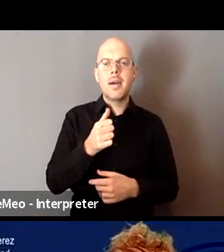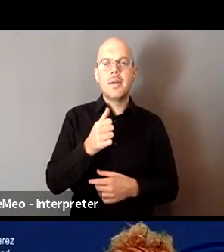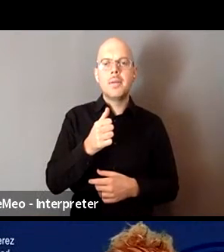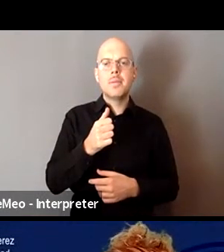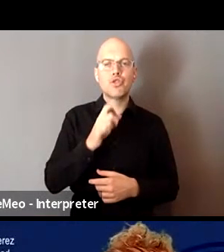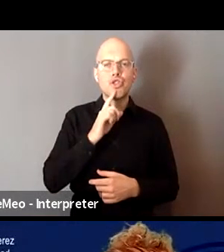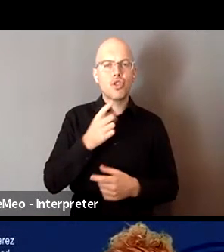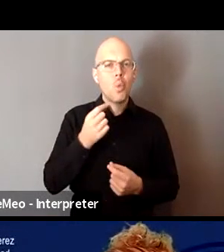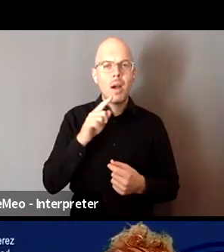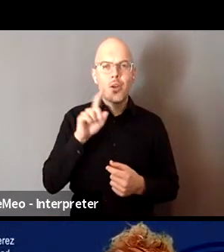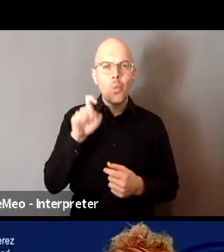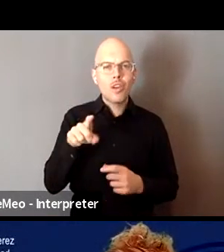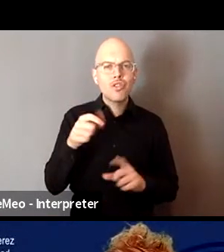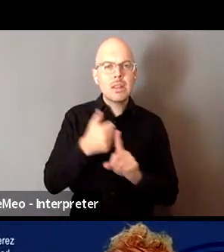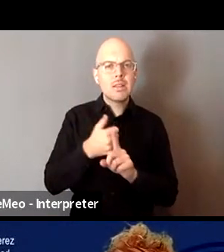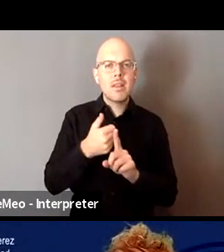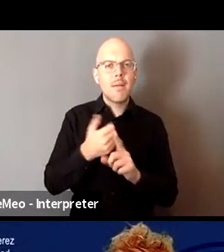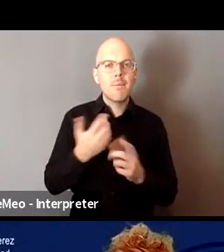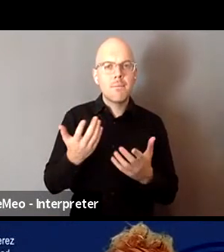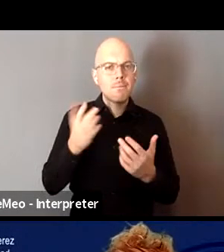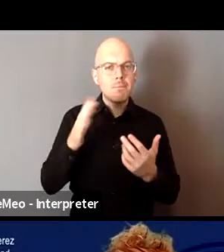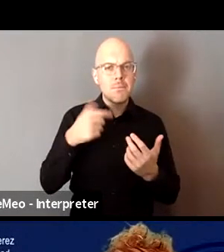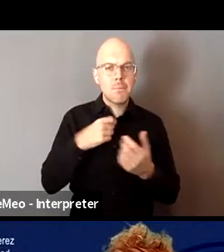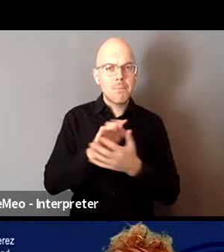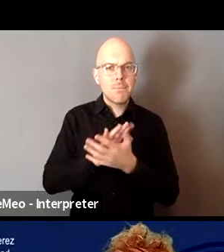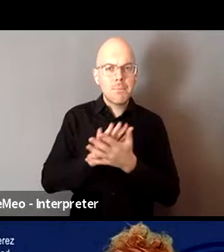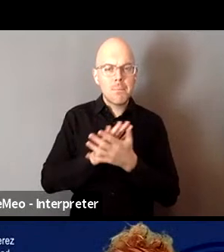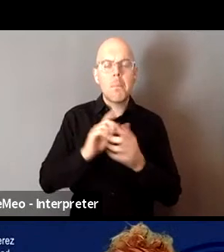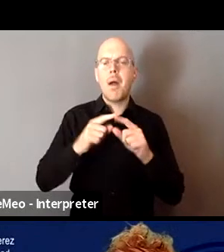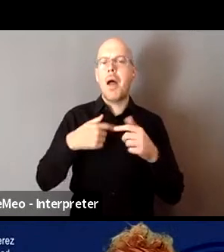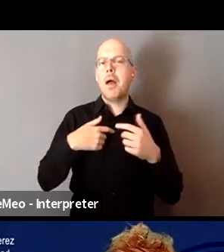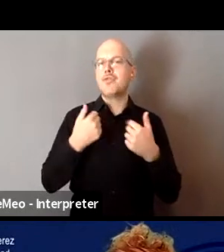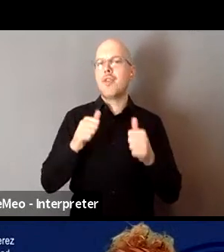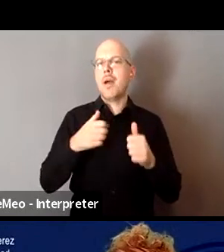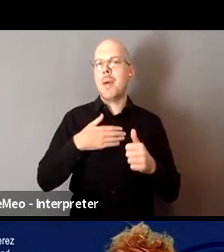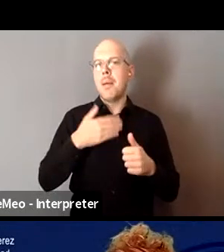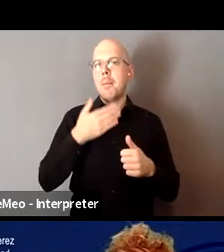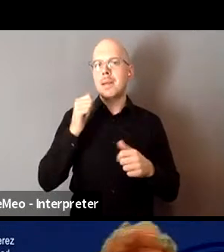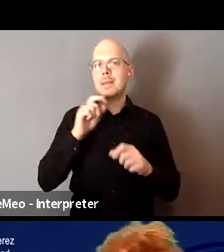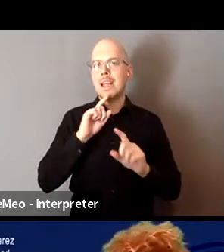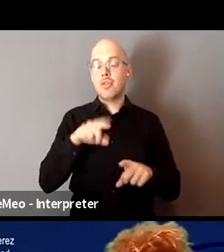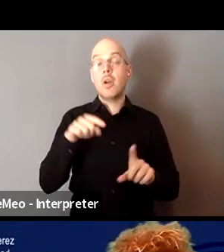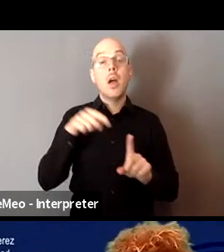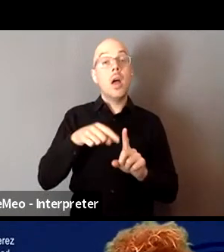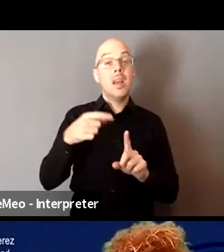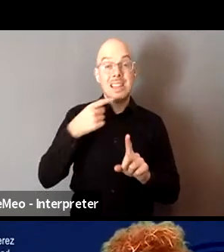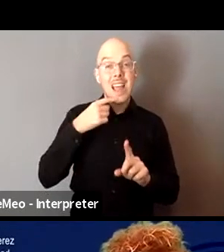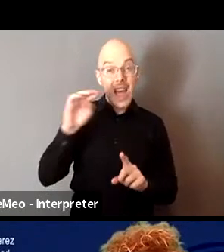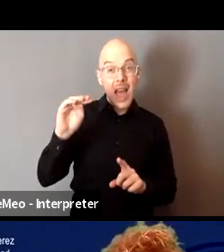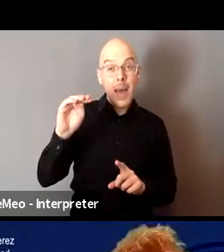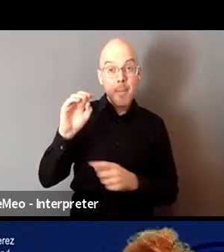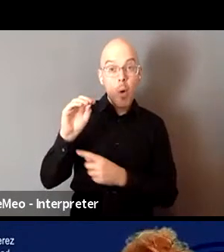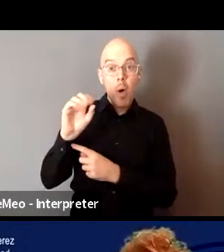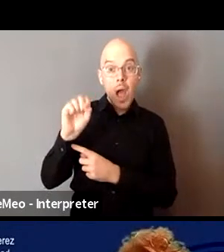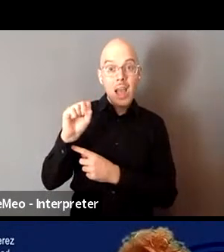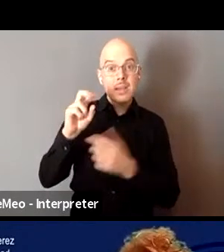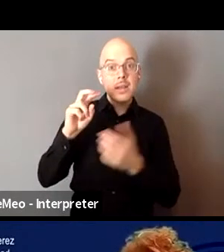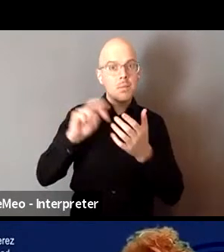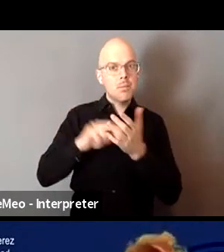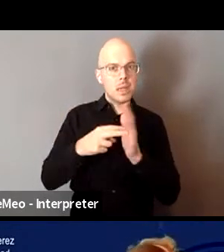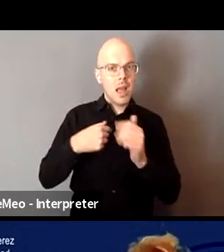sure what the question is. However, I'll take a stab at it too. When we're talking about MOS, I'm assuming we're talking military